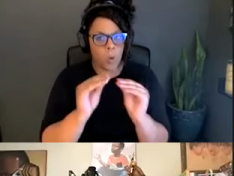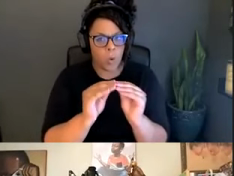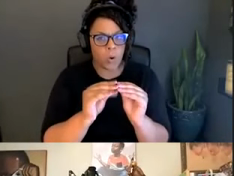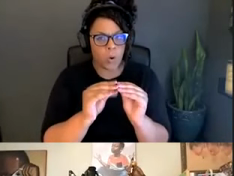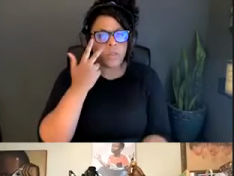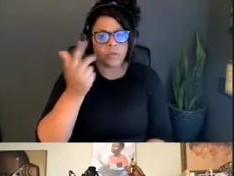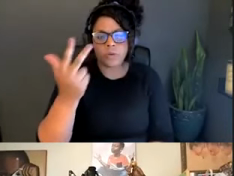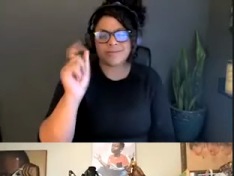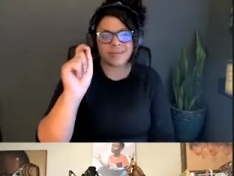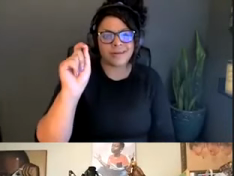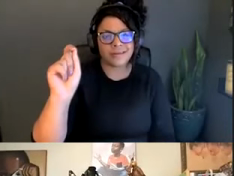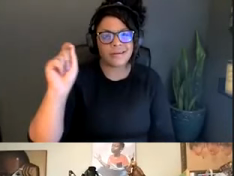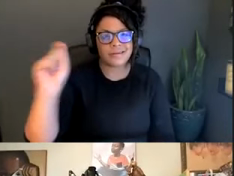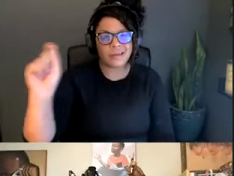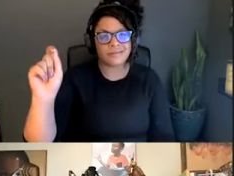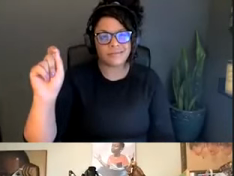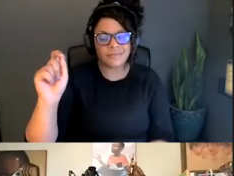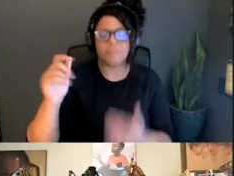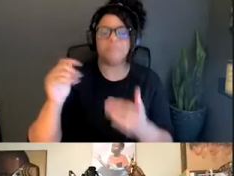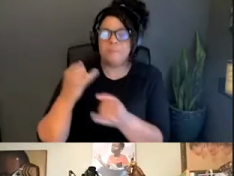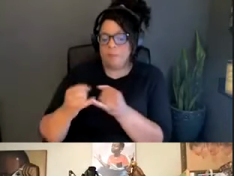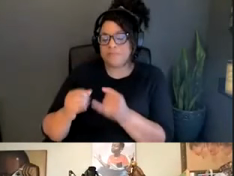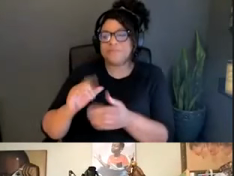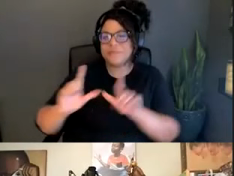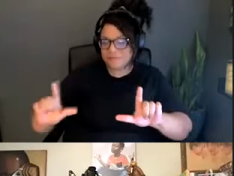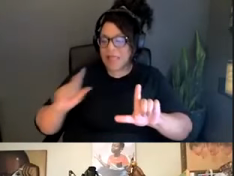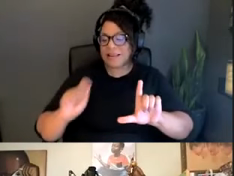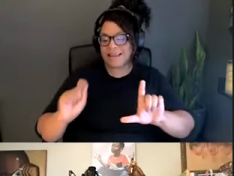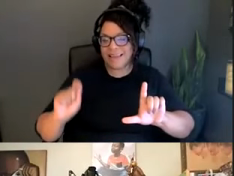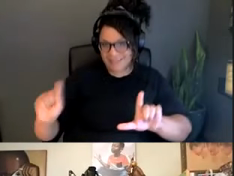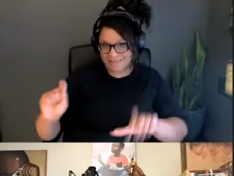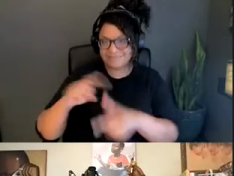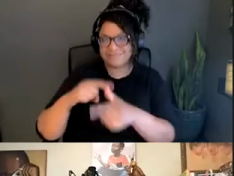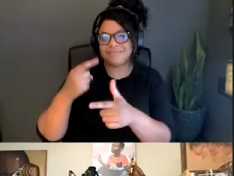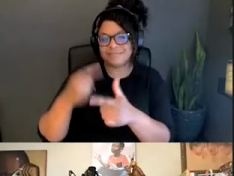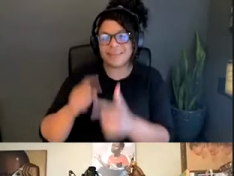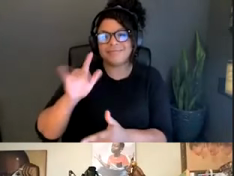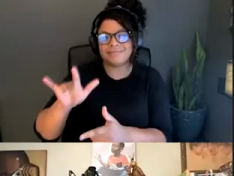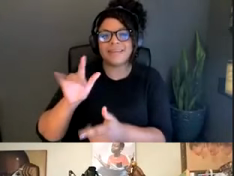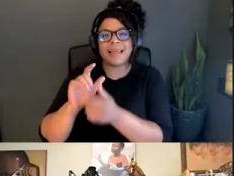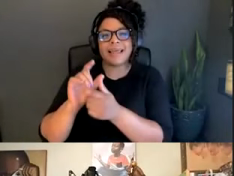dots located at the bottom of your screen, and then select the language interpretation button.